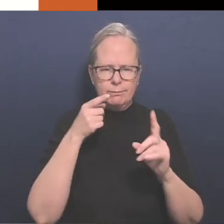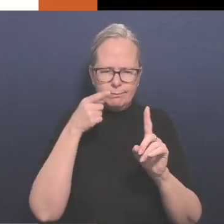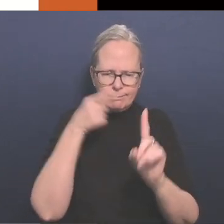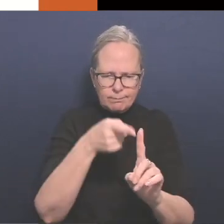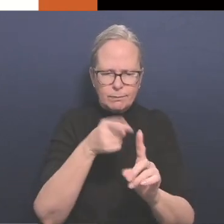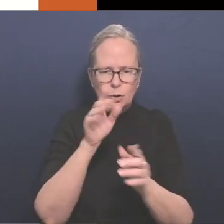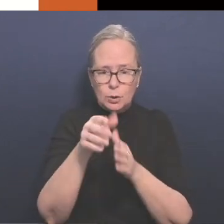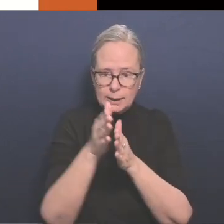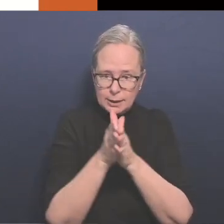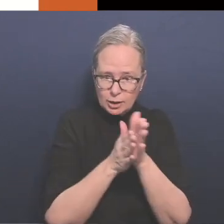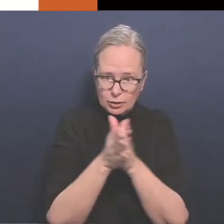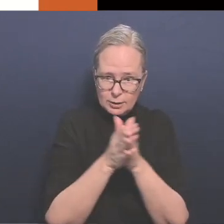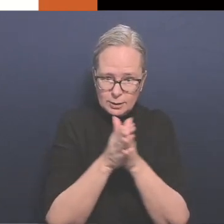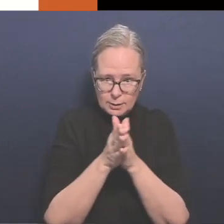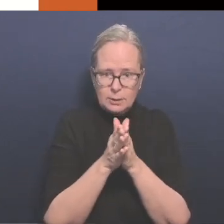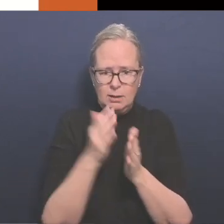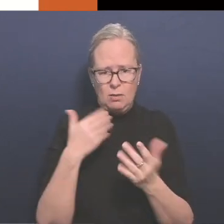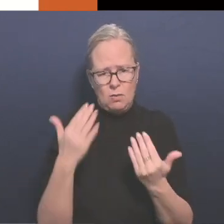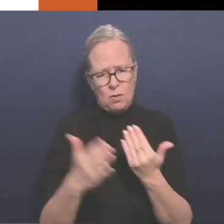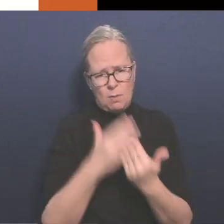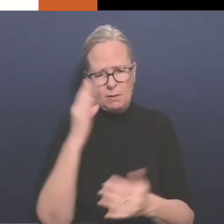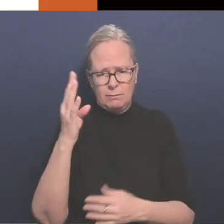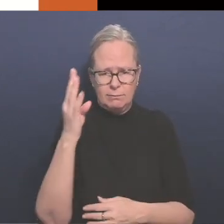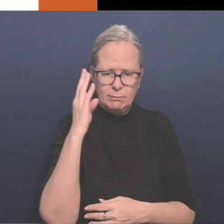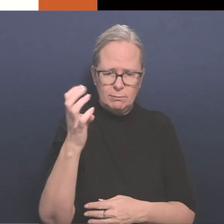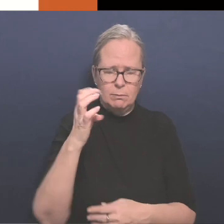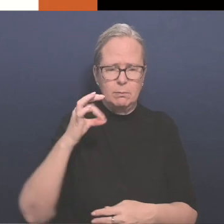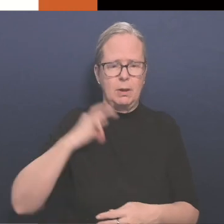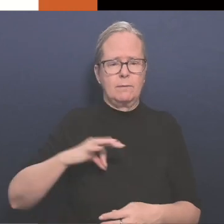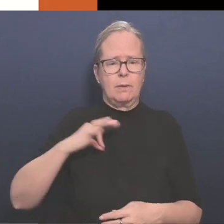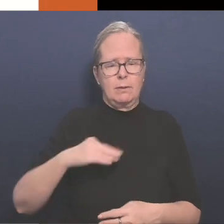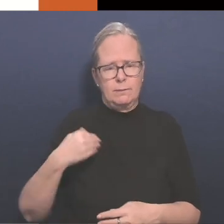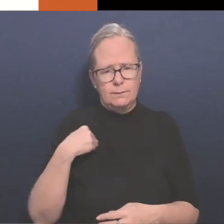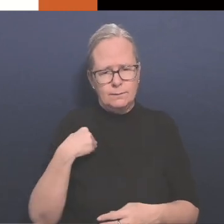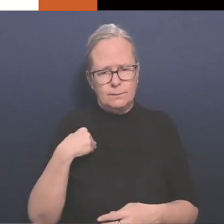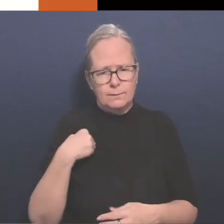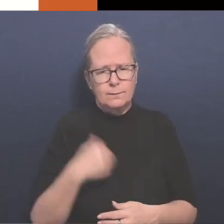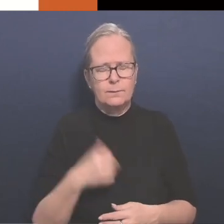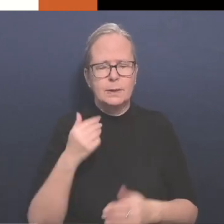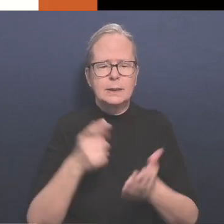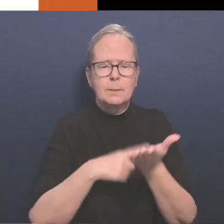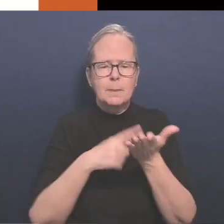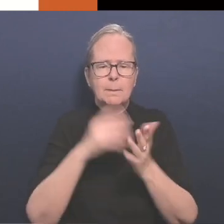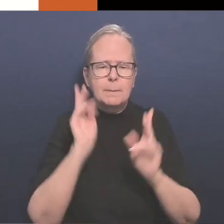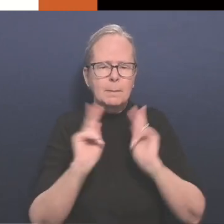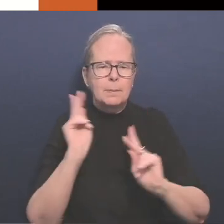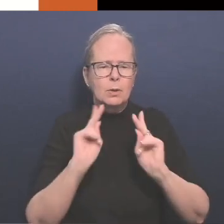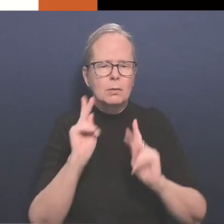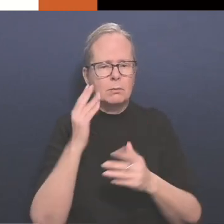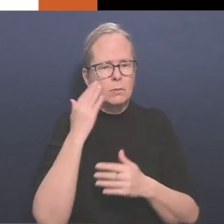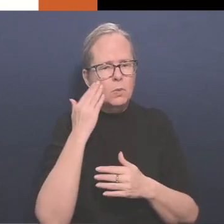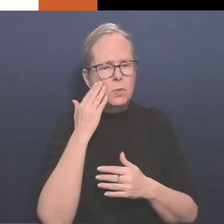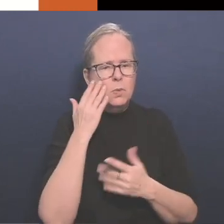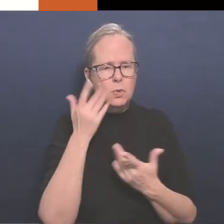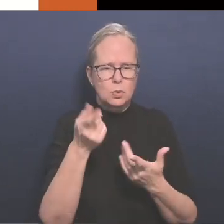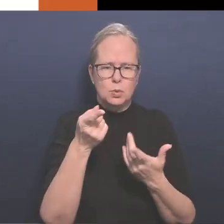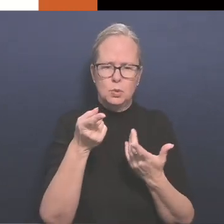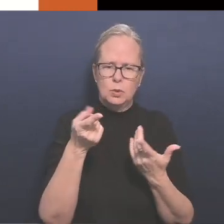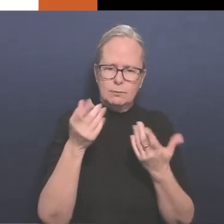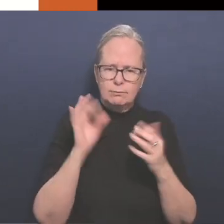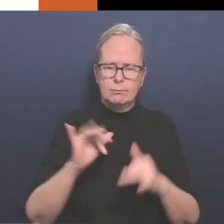of which has a disability. She's a permanent resident of Canada. She's employed part-time, but is looking for full-time